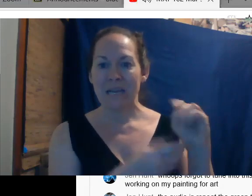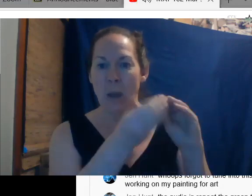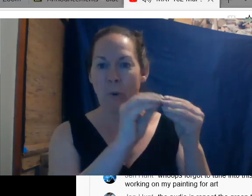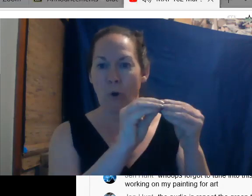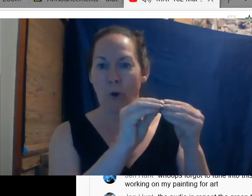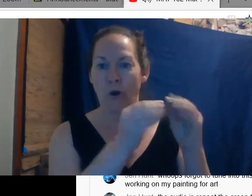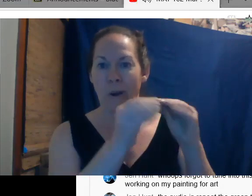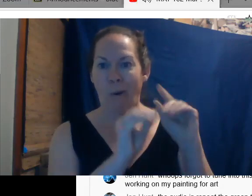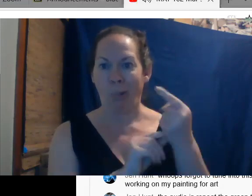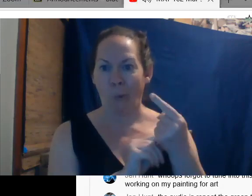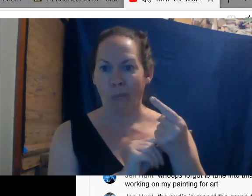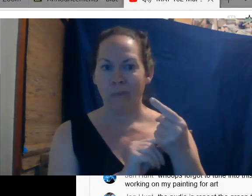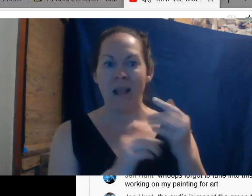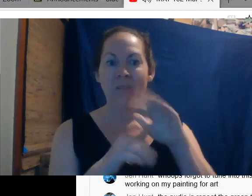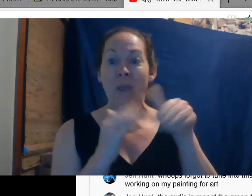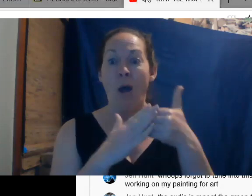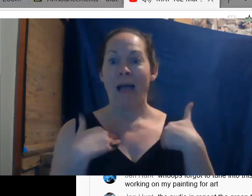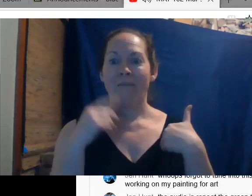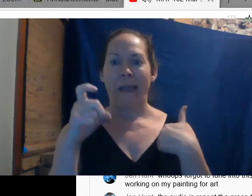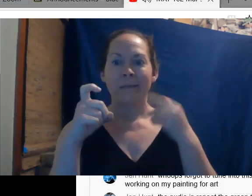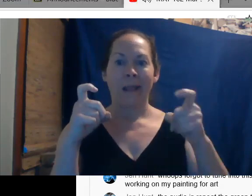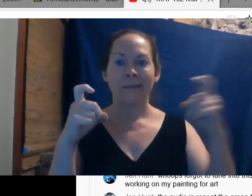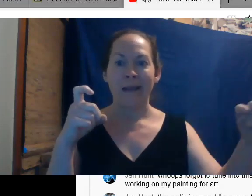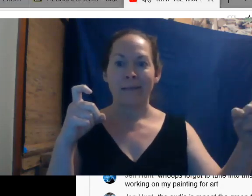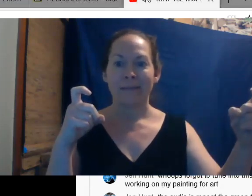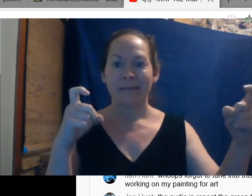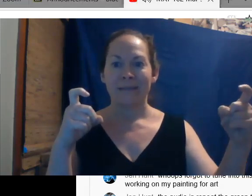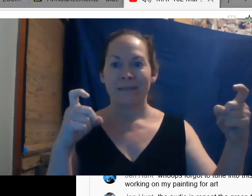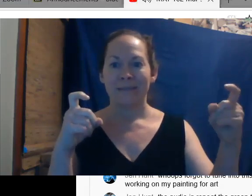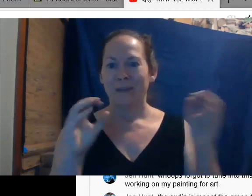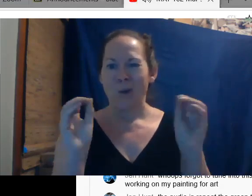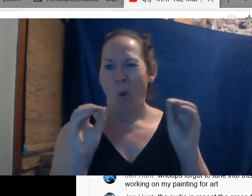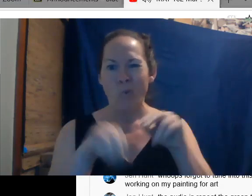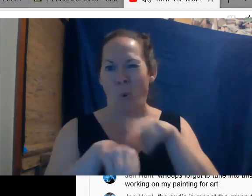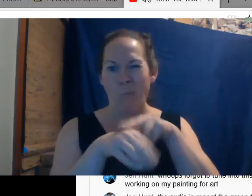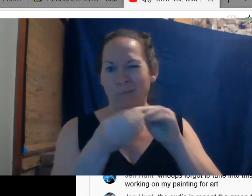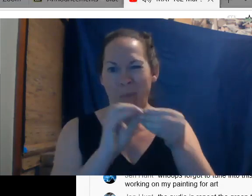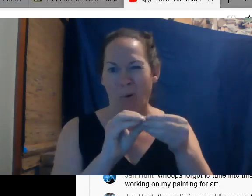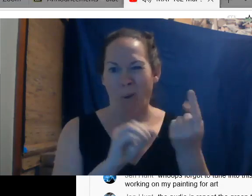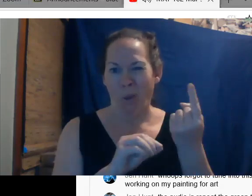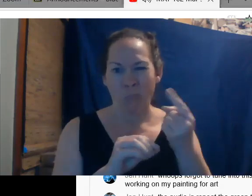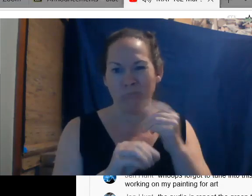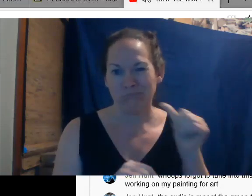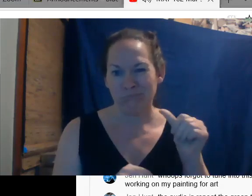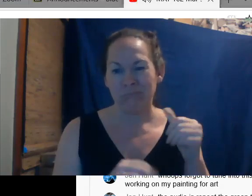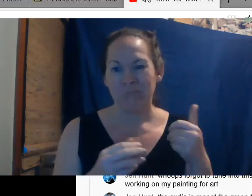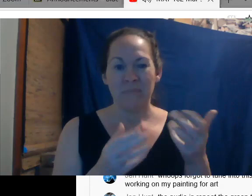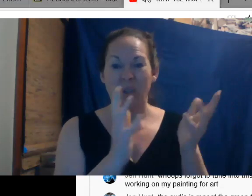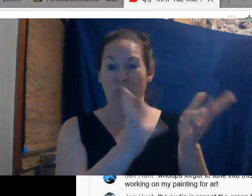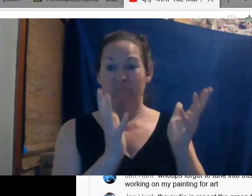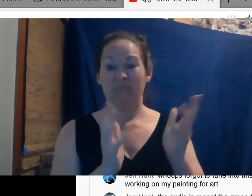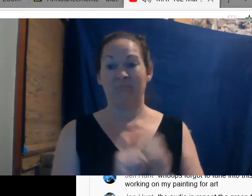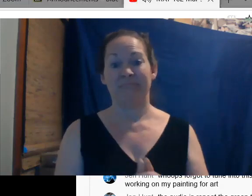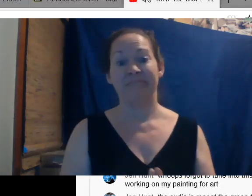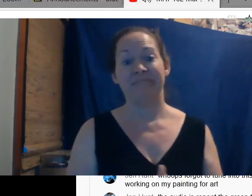Because I have at least whatever that last term is working its way through. And so that's the